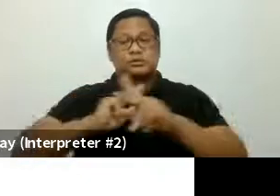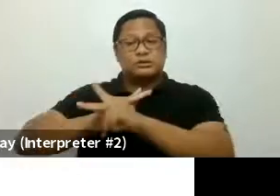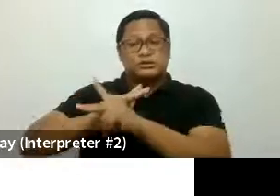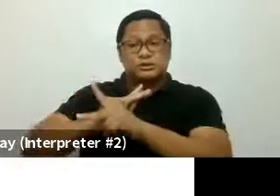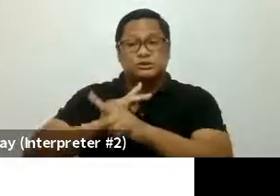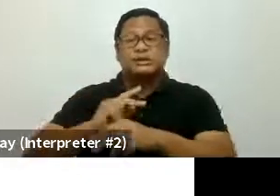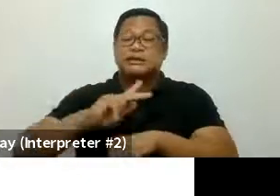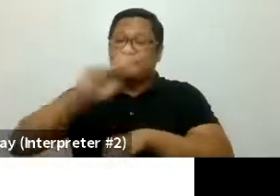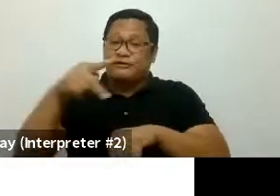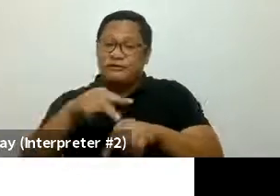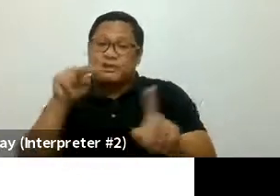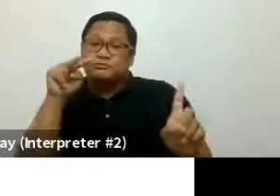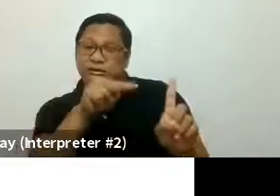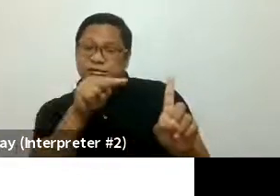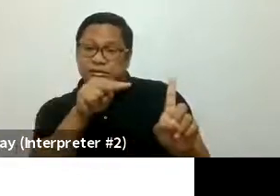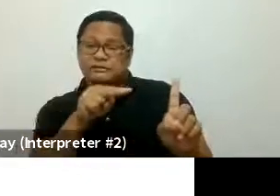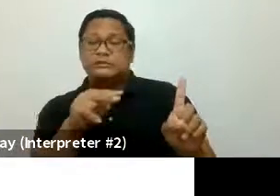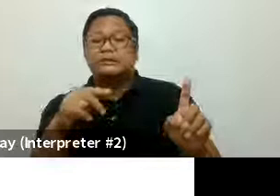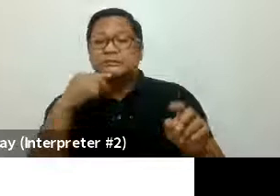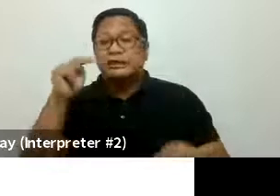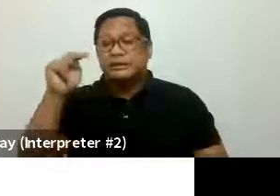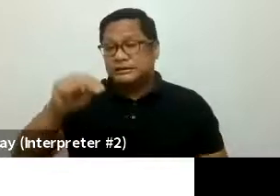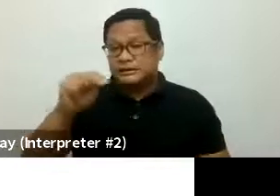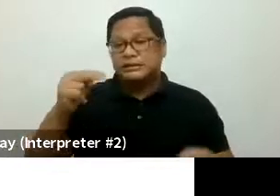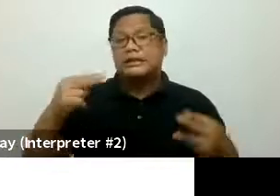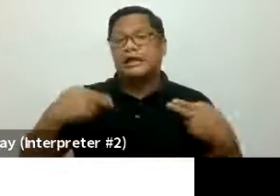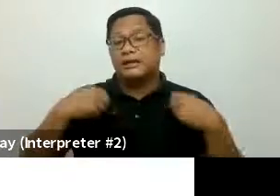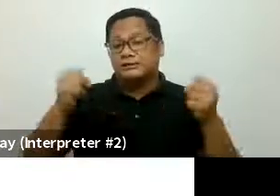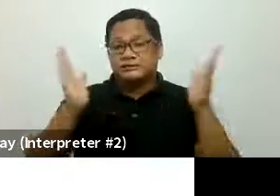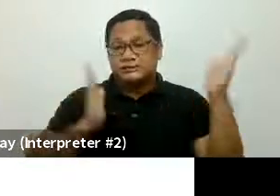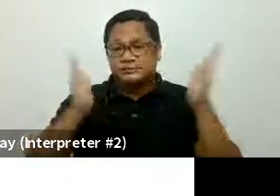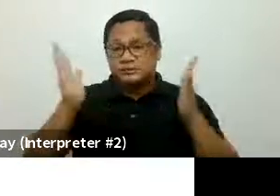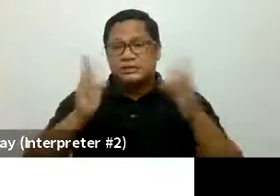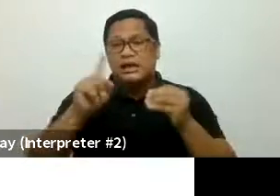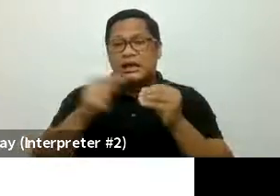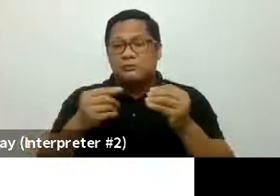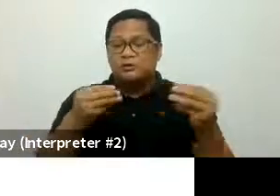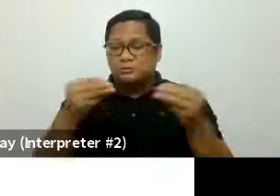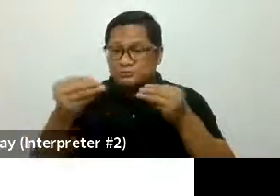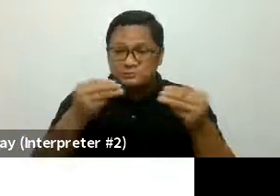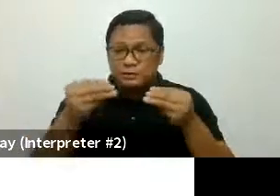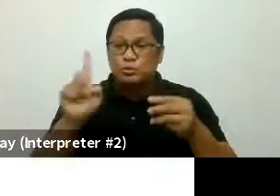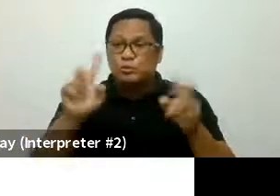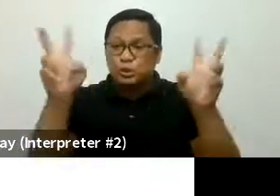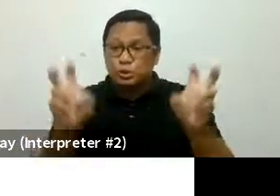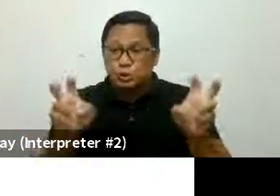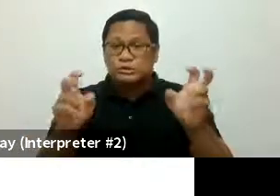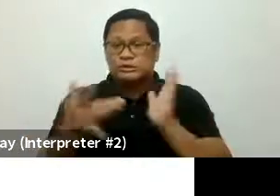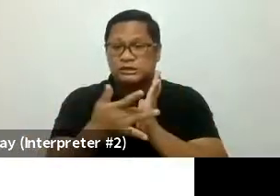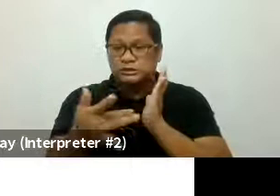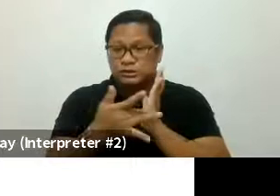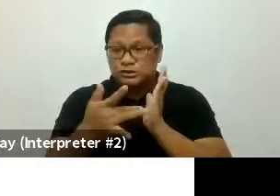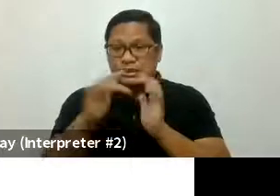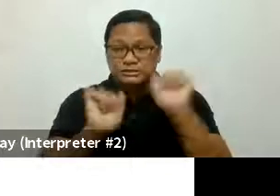Philippine context, the word needed health services is basically operationalized in what they now call health technology